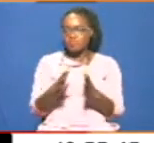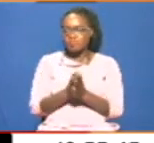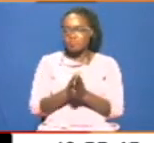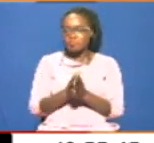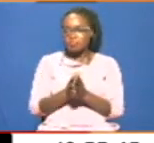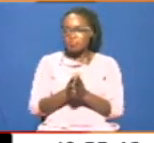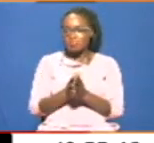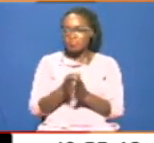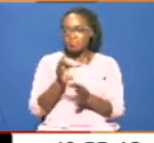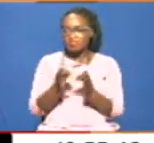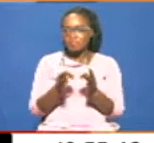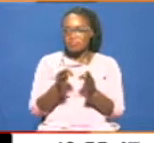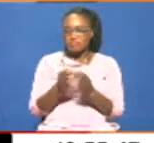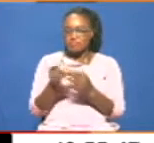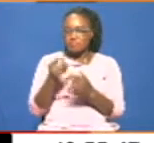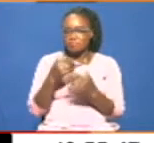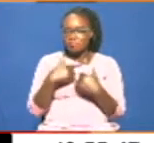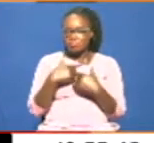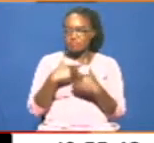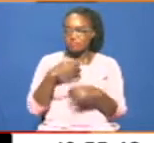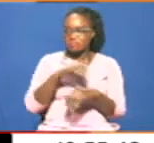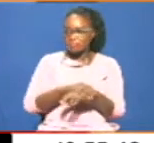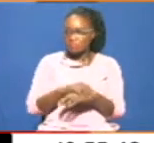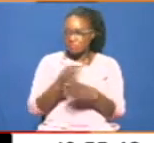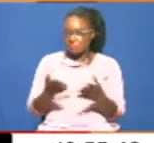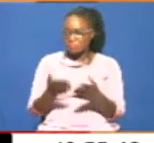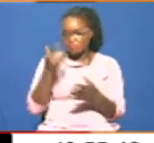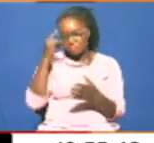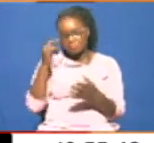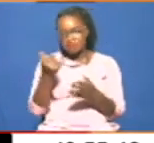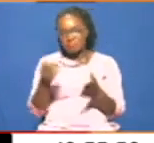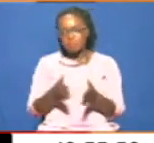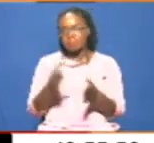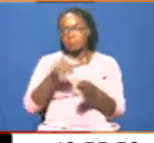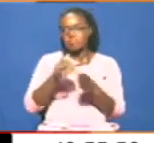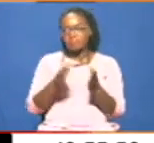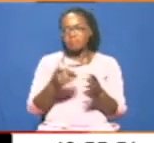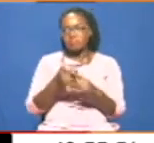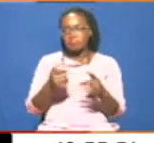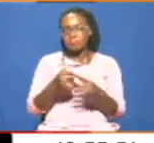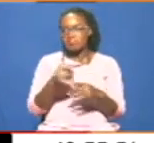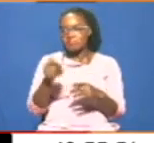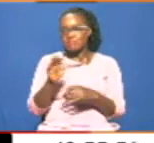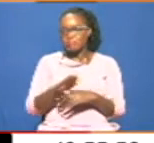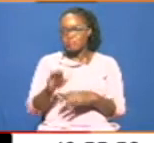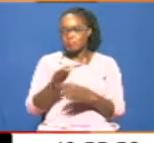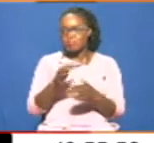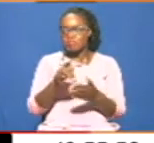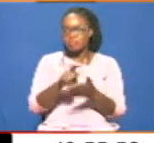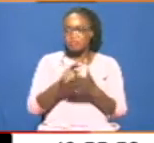if it has to be sourced locally. So people have to think of alternatives, investors from elsewhere or money loans from out